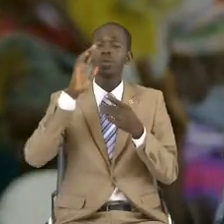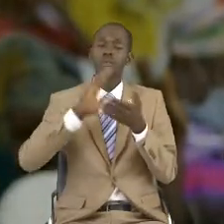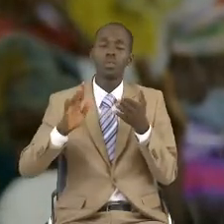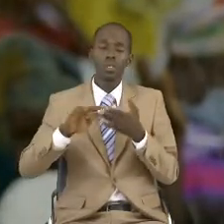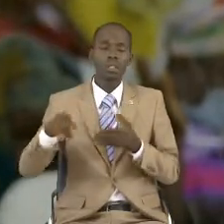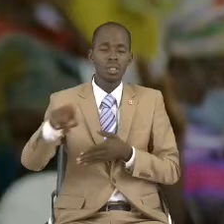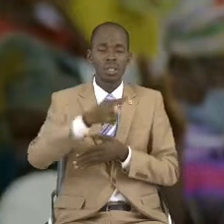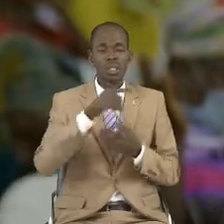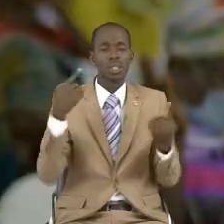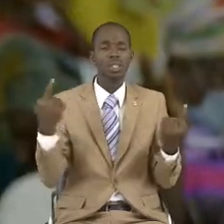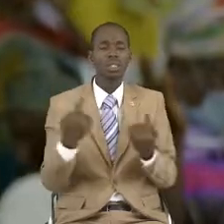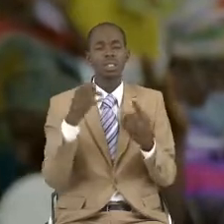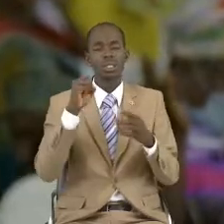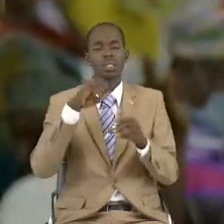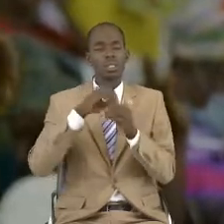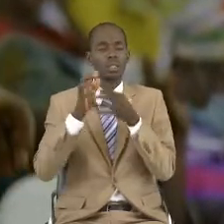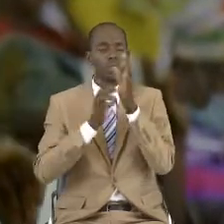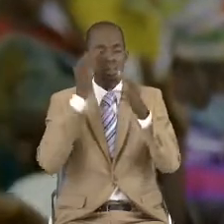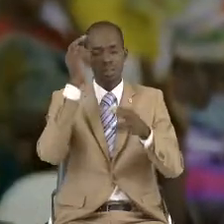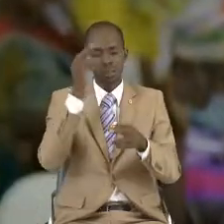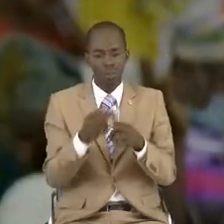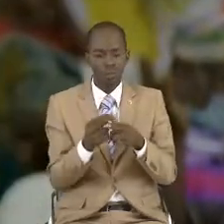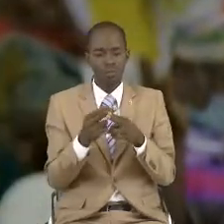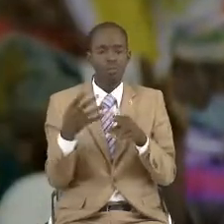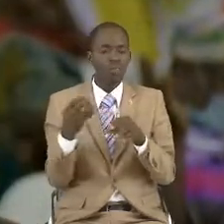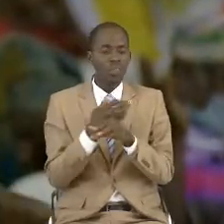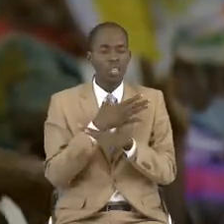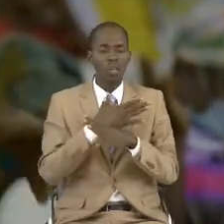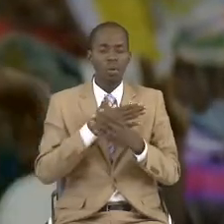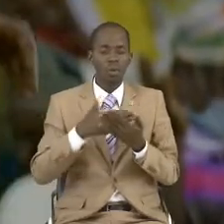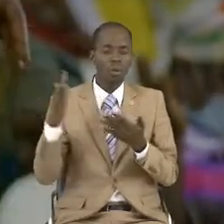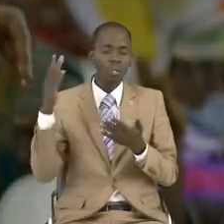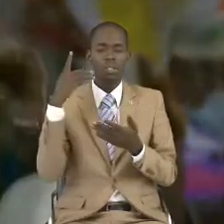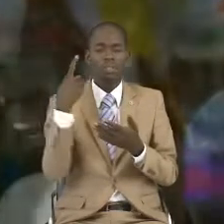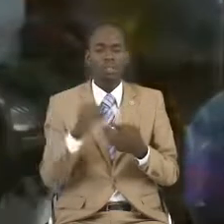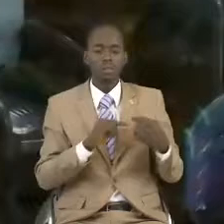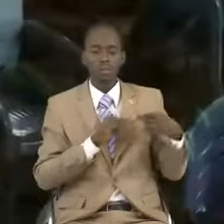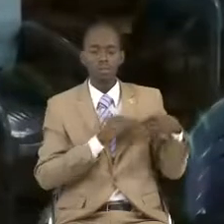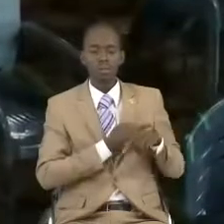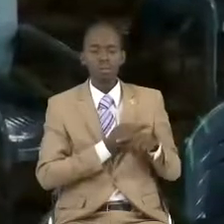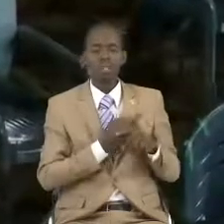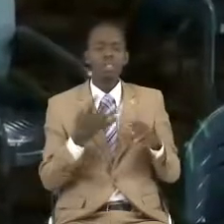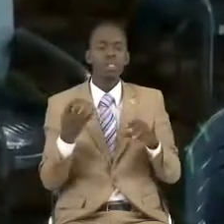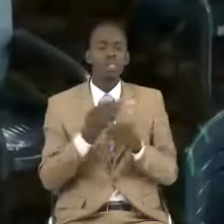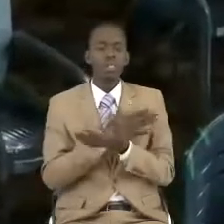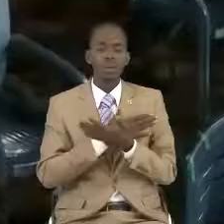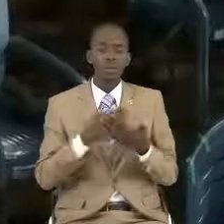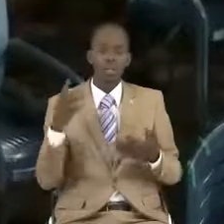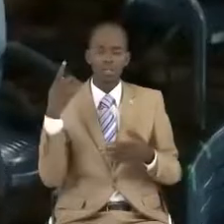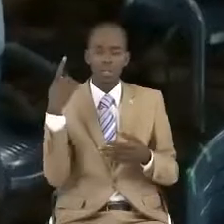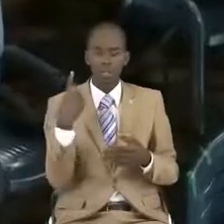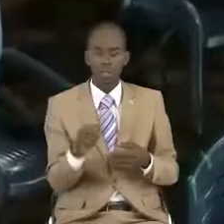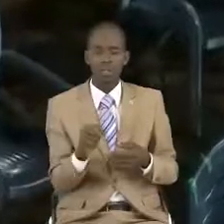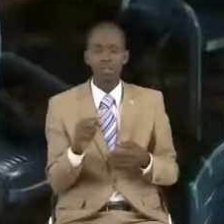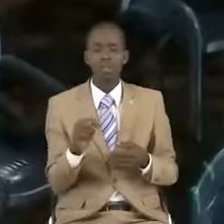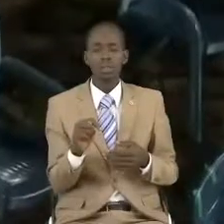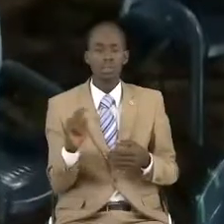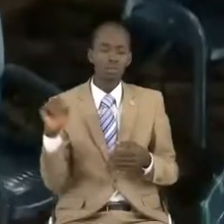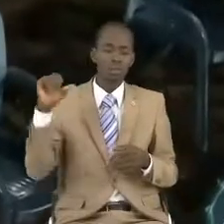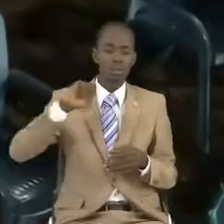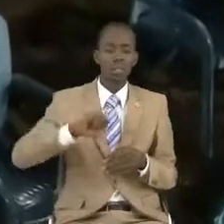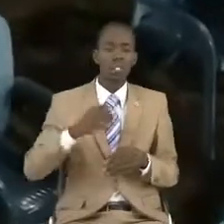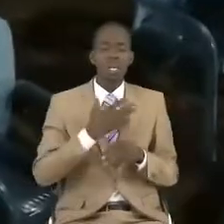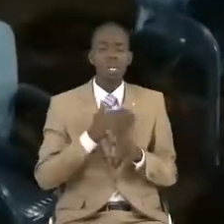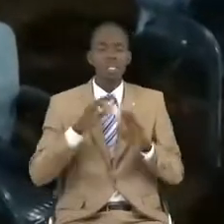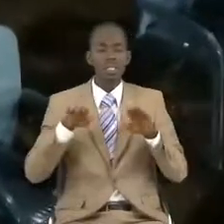name take away the guilt take away the condemnation and give them